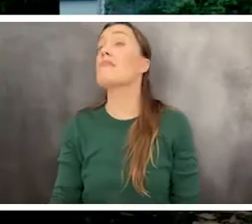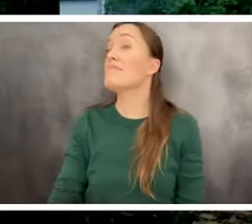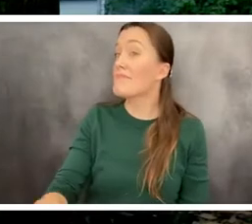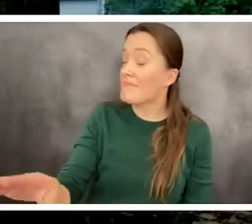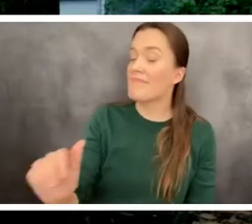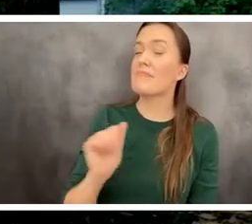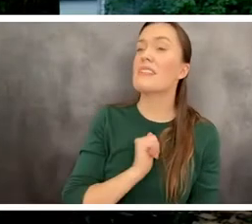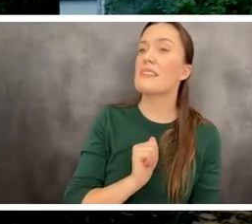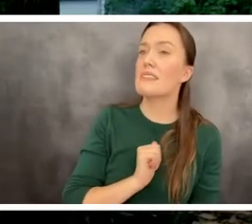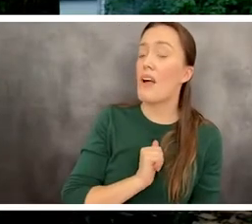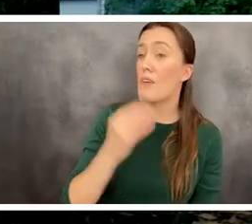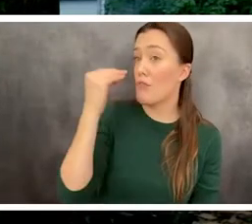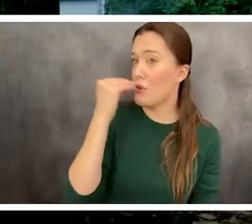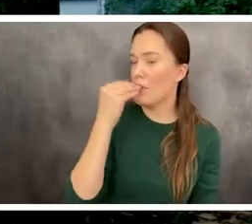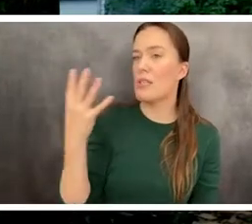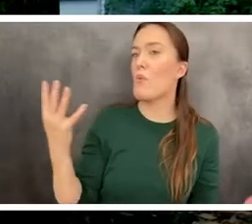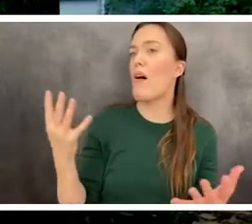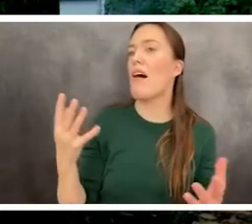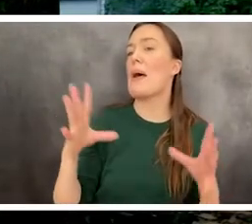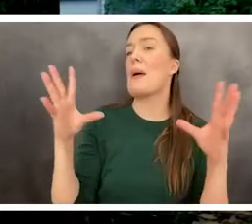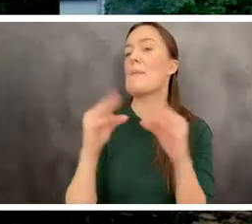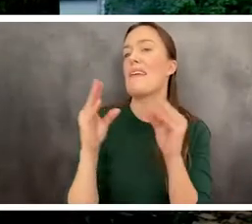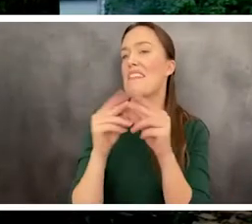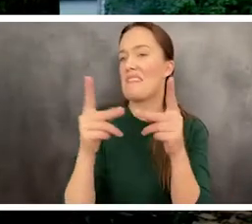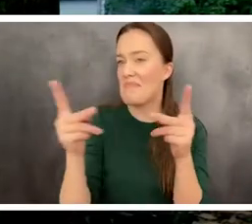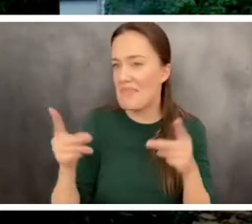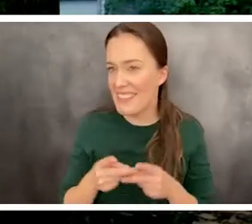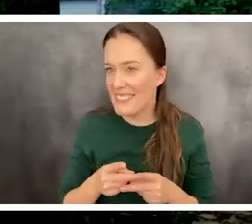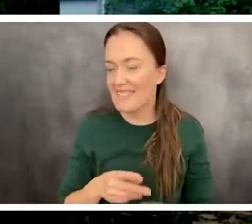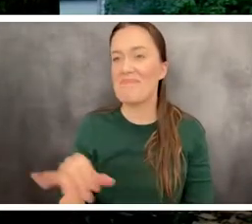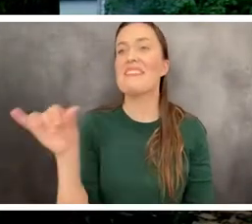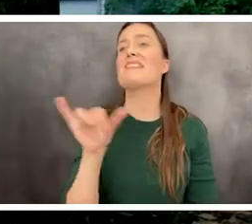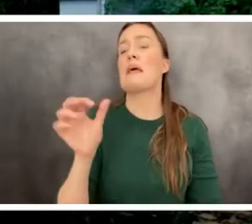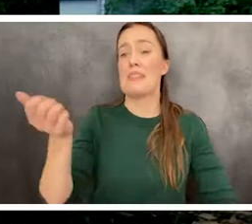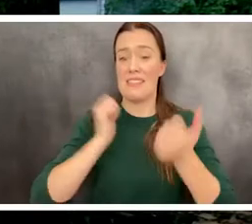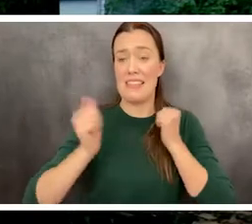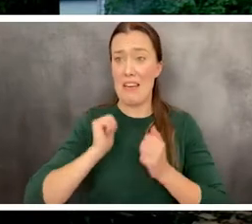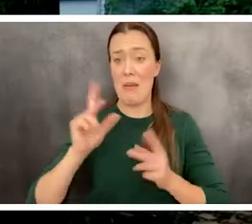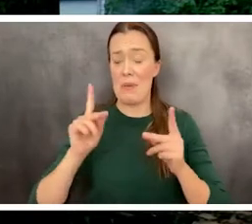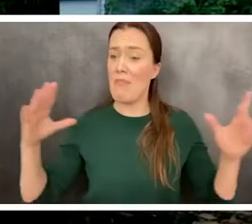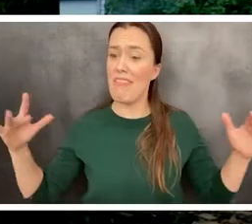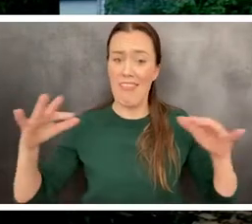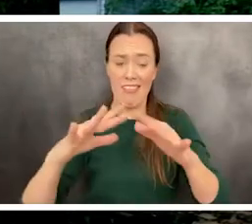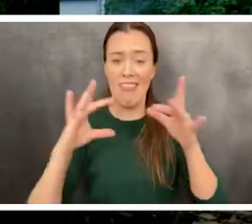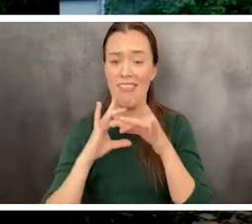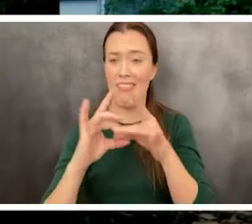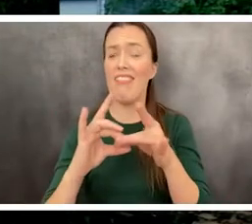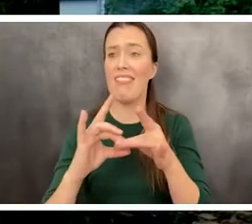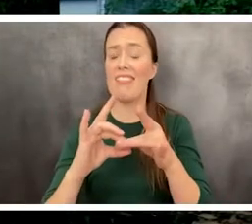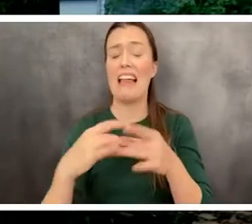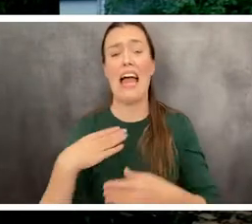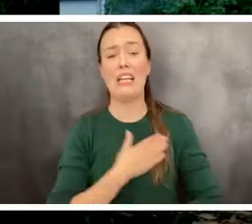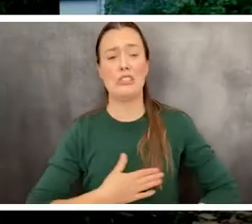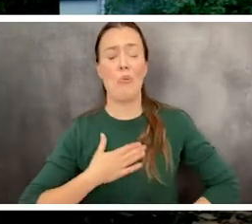I think for me, food is a meeting place, right? And just like theater is, it kind of brings people together. I love the